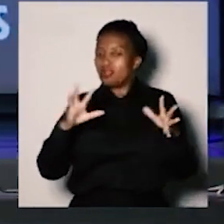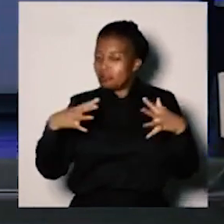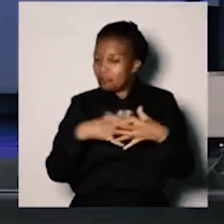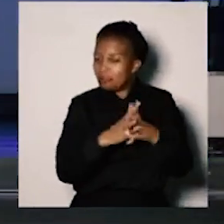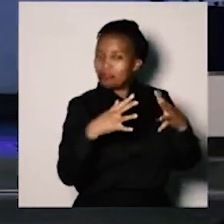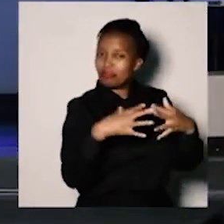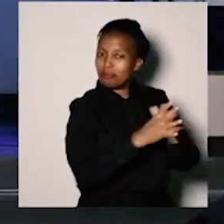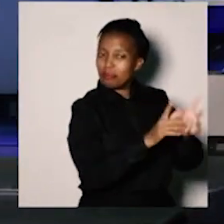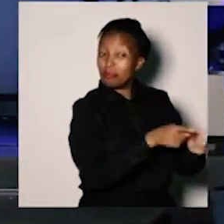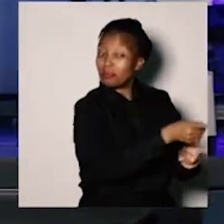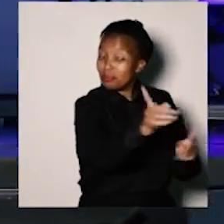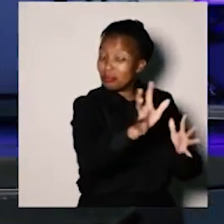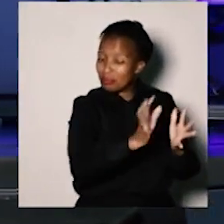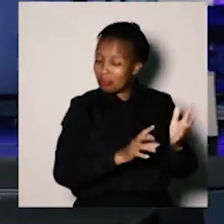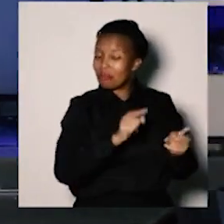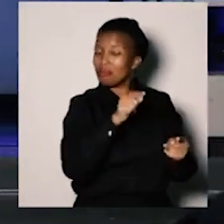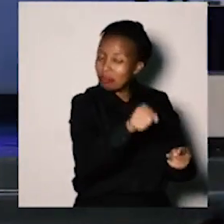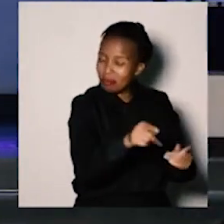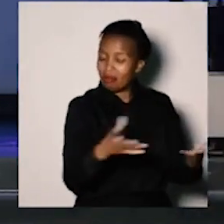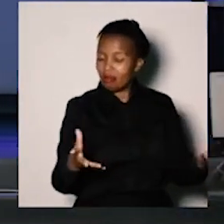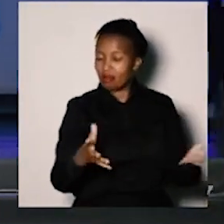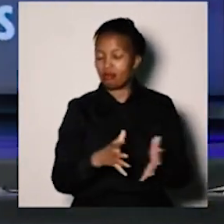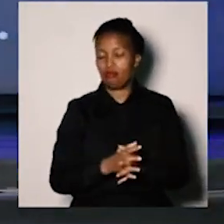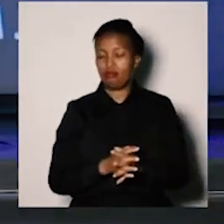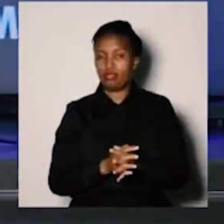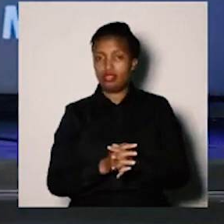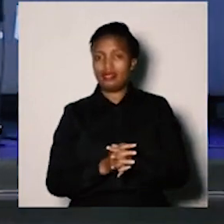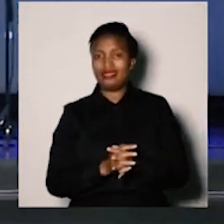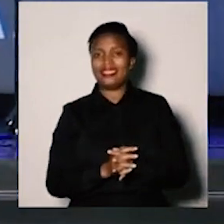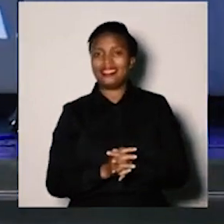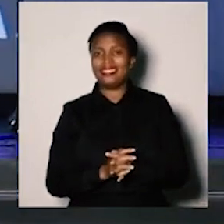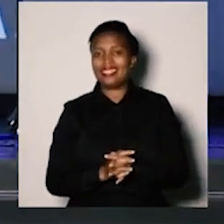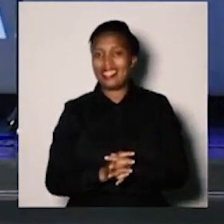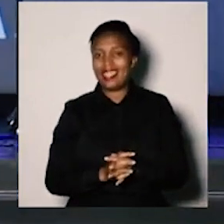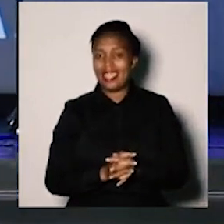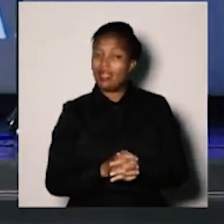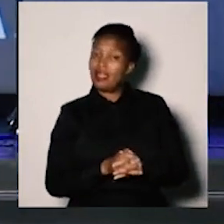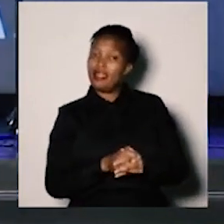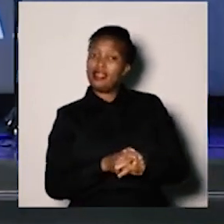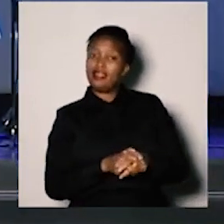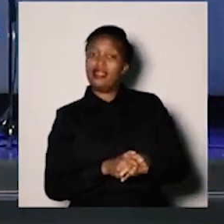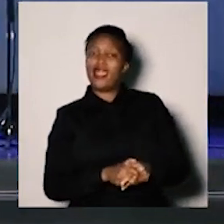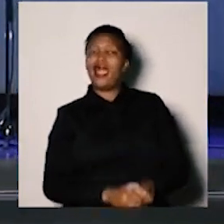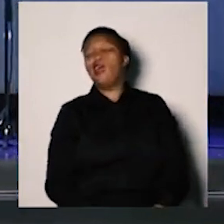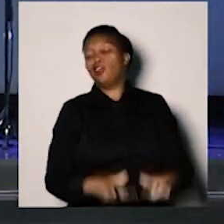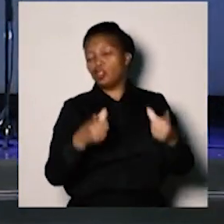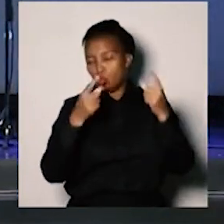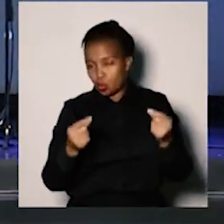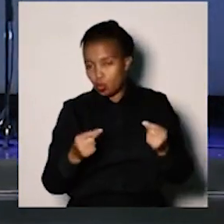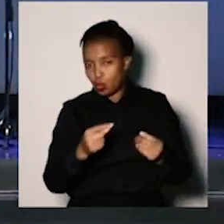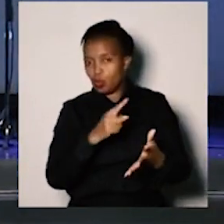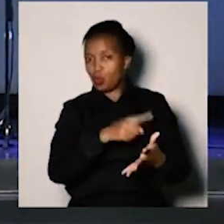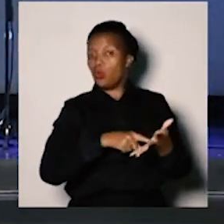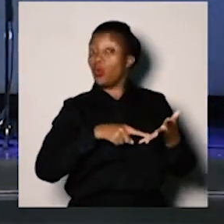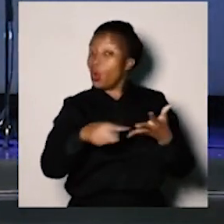But I want to go back to the King James Version where it says, exercise yourself in godliness. Mamela mbazalana.